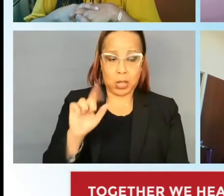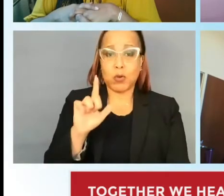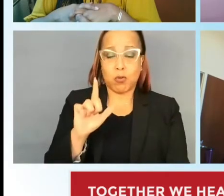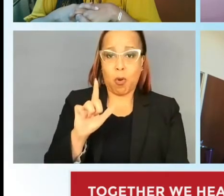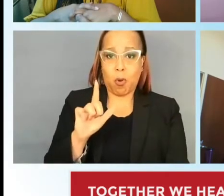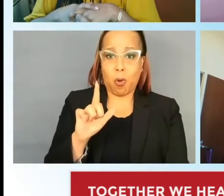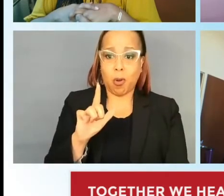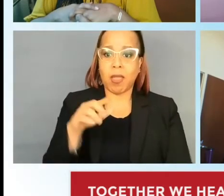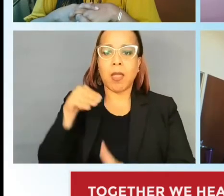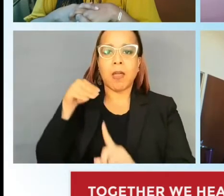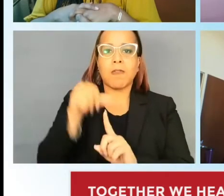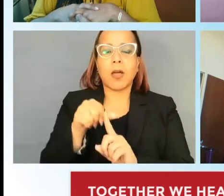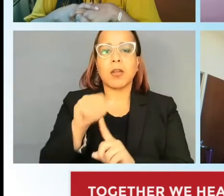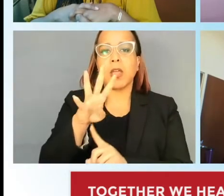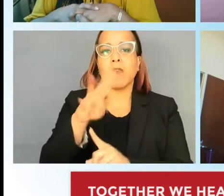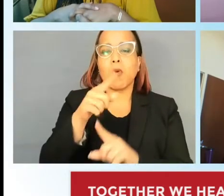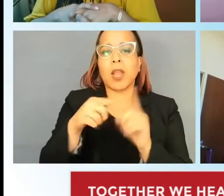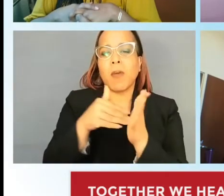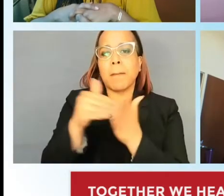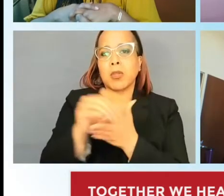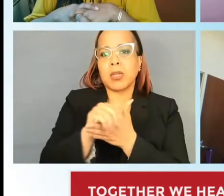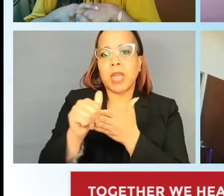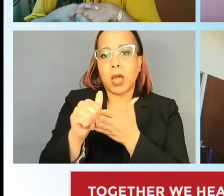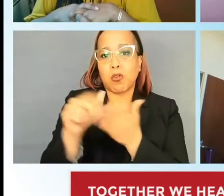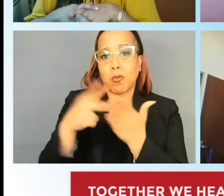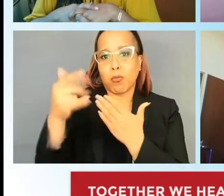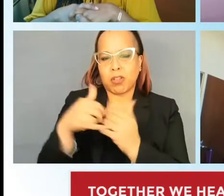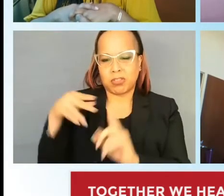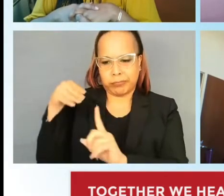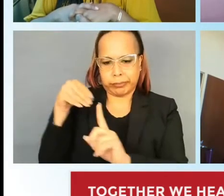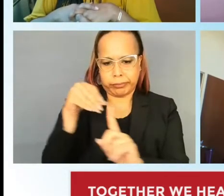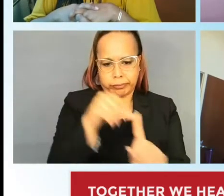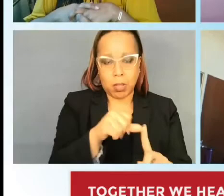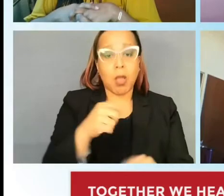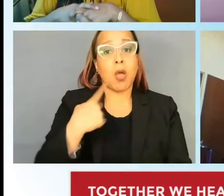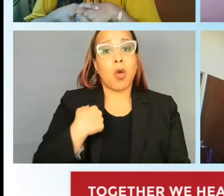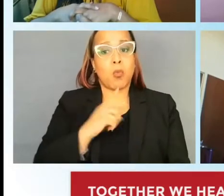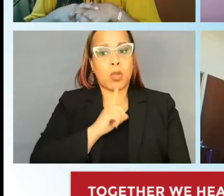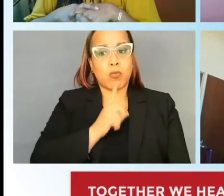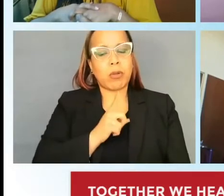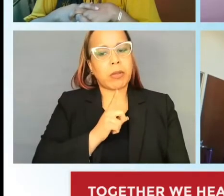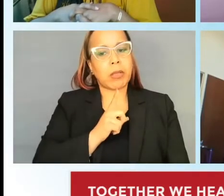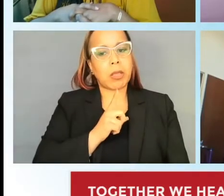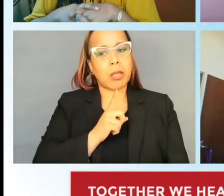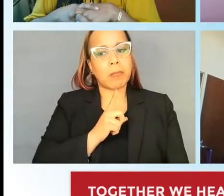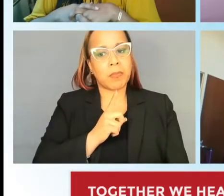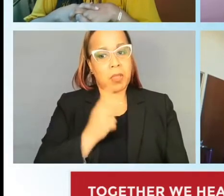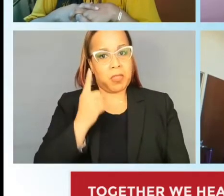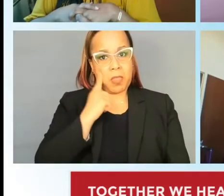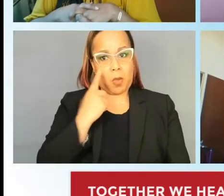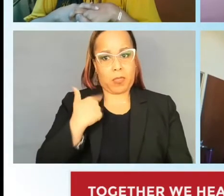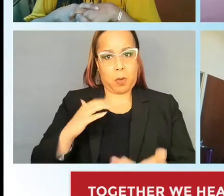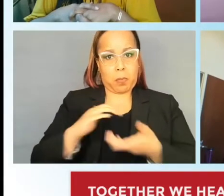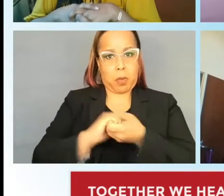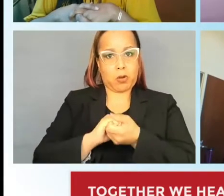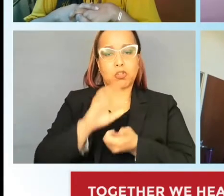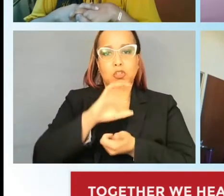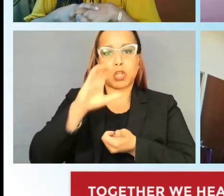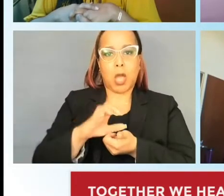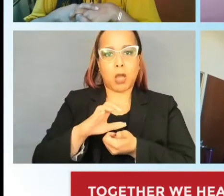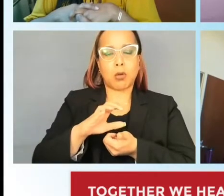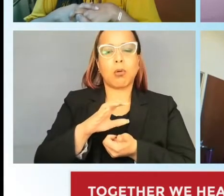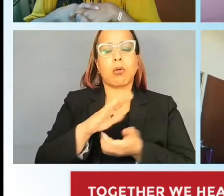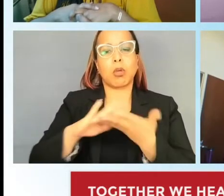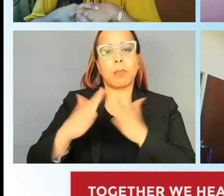funded $4.5 million worth of projects. And we really thought, with our partner, the Chicago Community Trust, about how